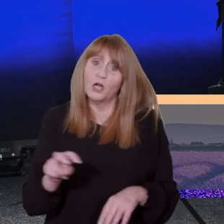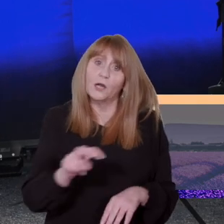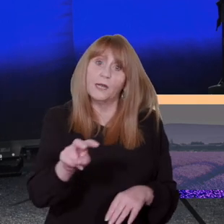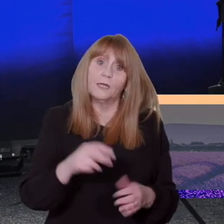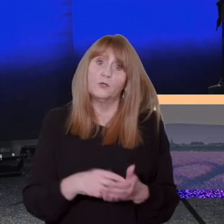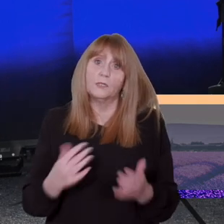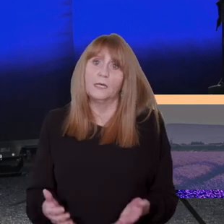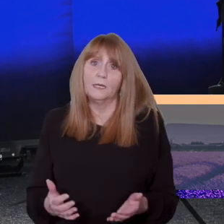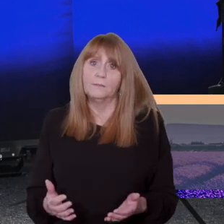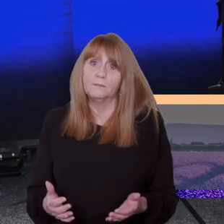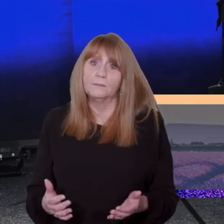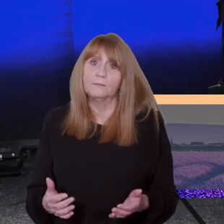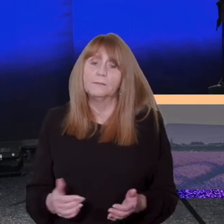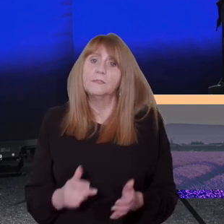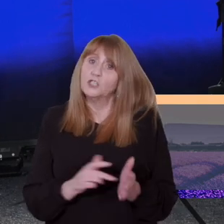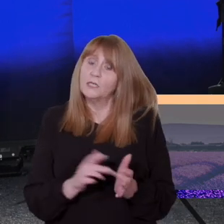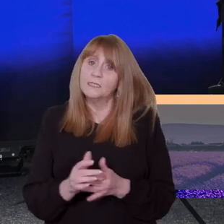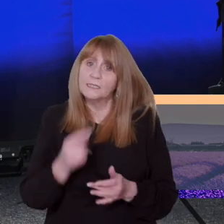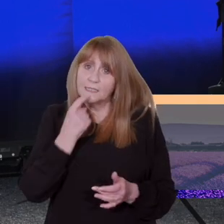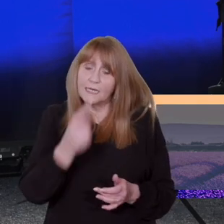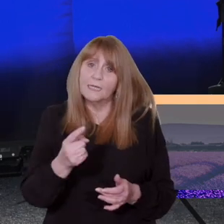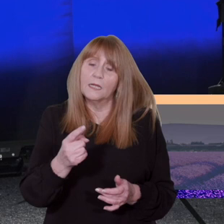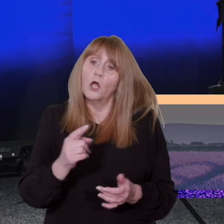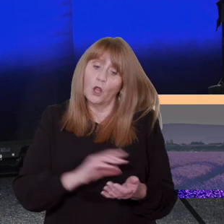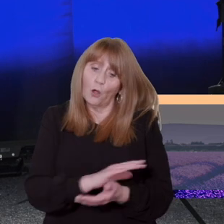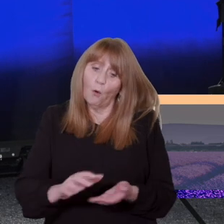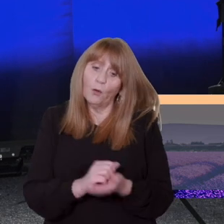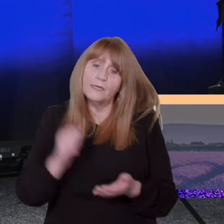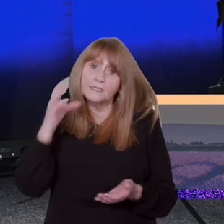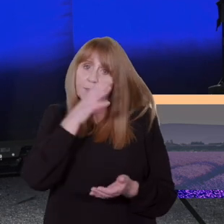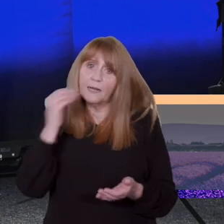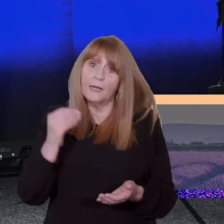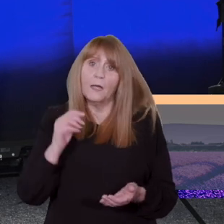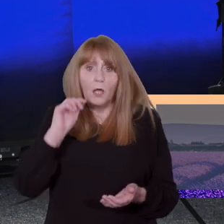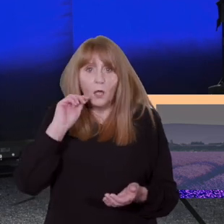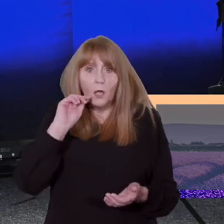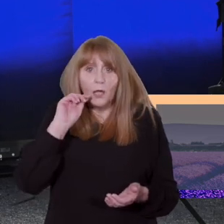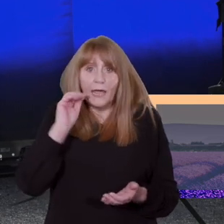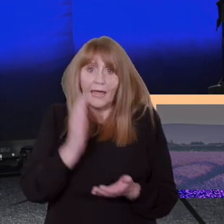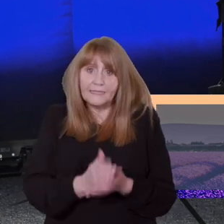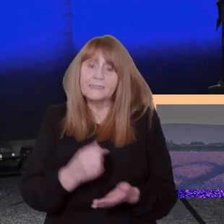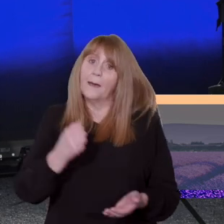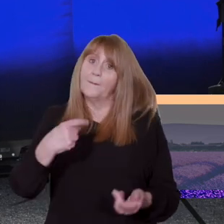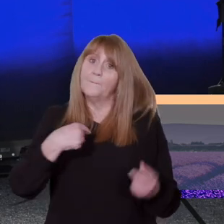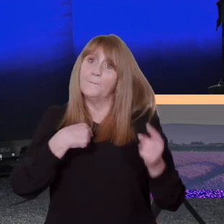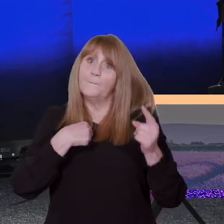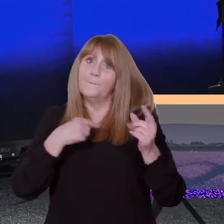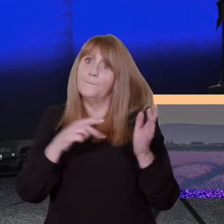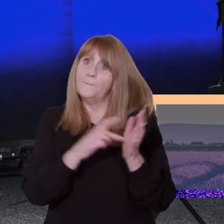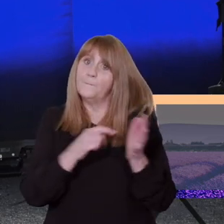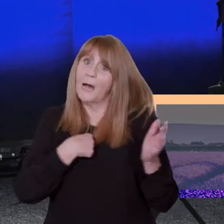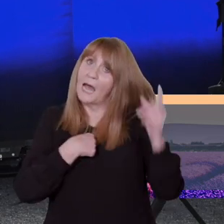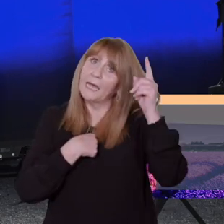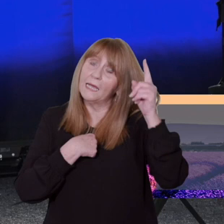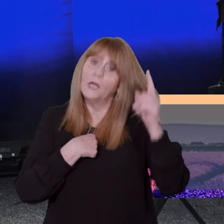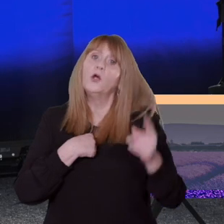my representative, and we were also called to be his representatives. But the only way we can do it is by allowing the Holy Spirit